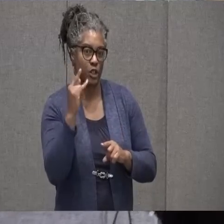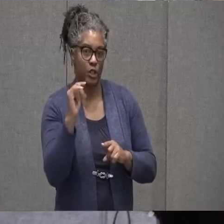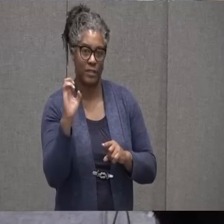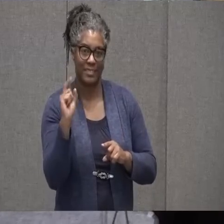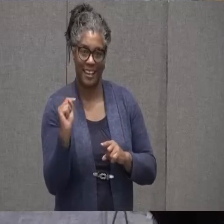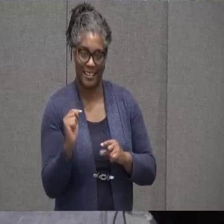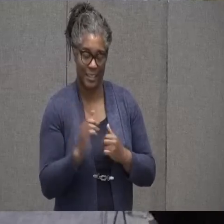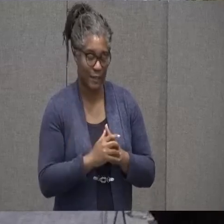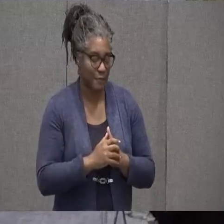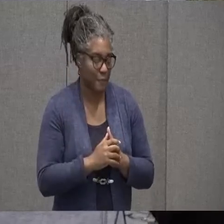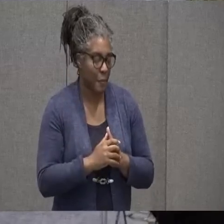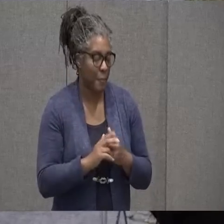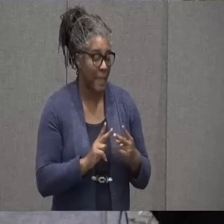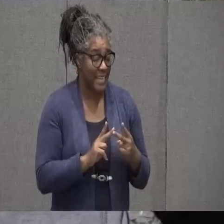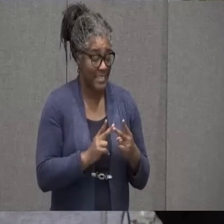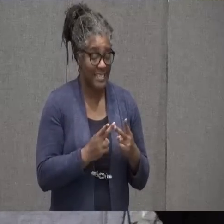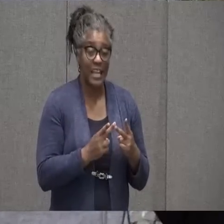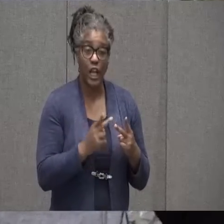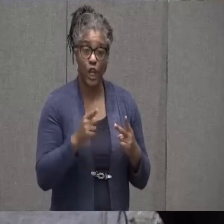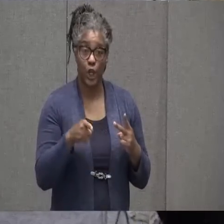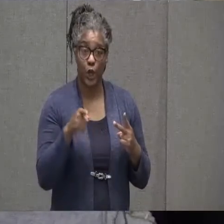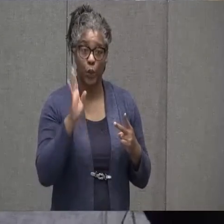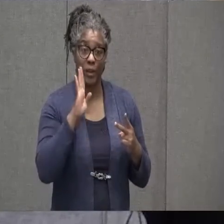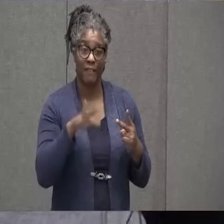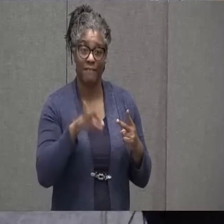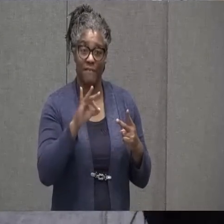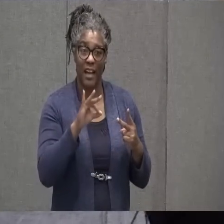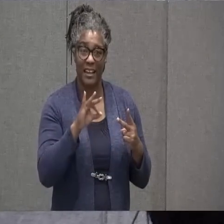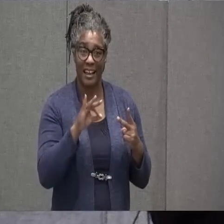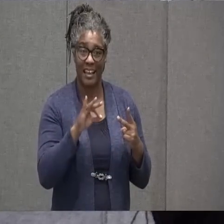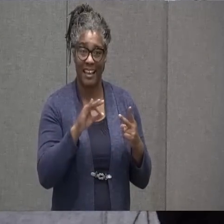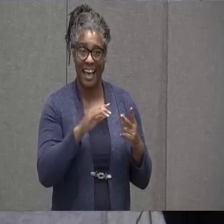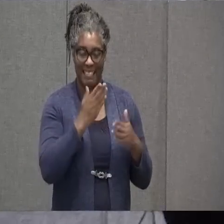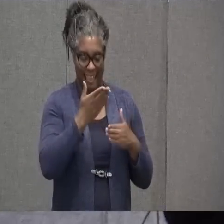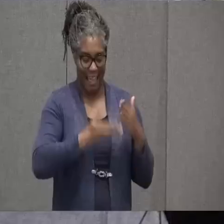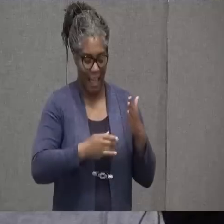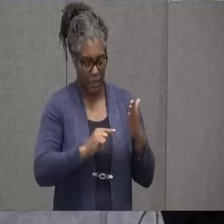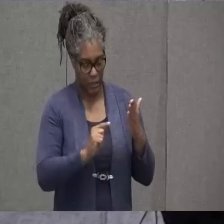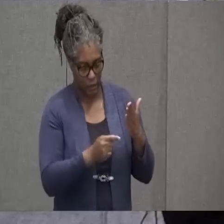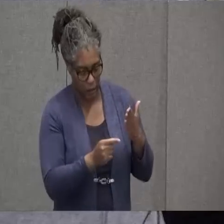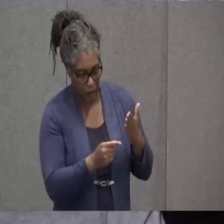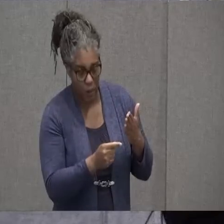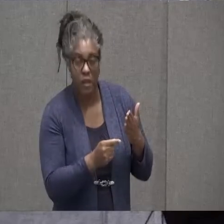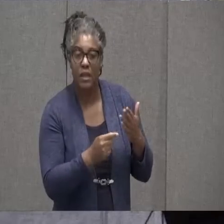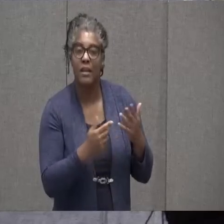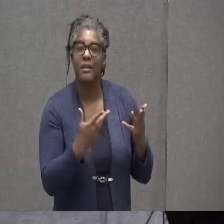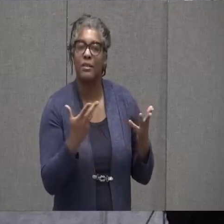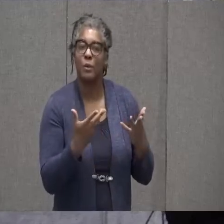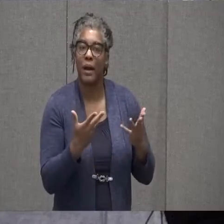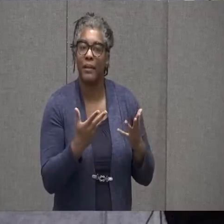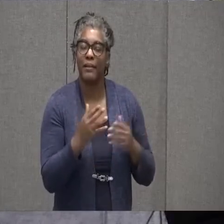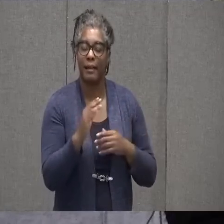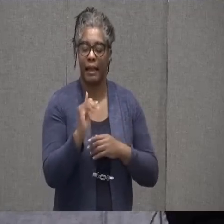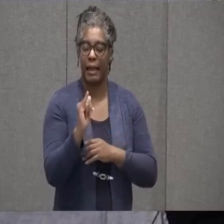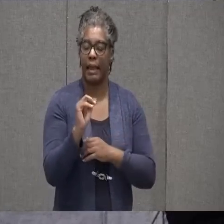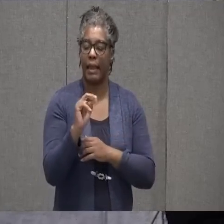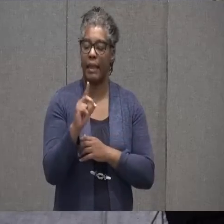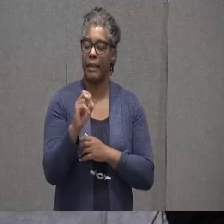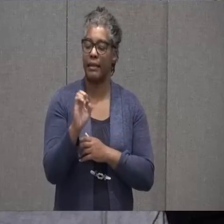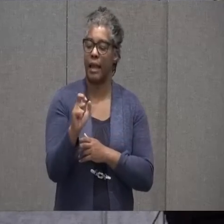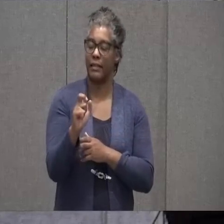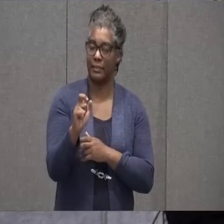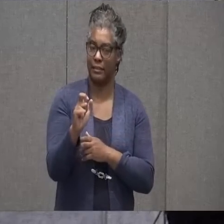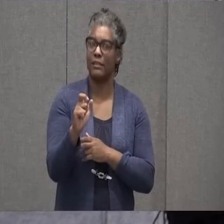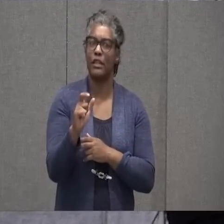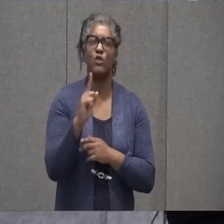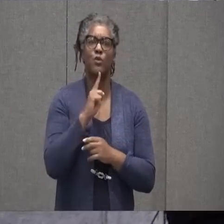in the back of an informational text is the index. And the index is super important. And I use